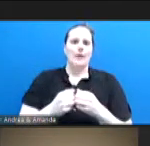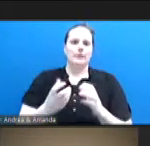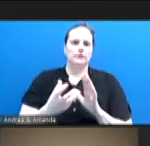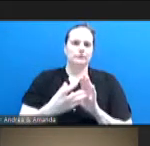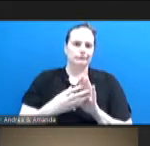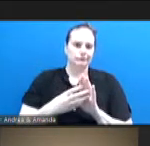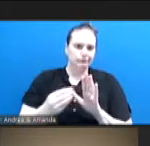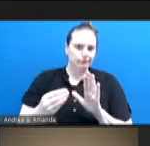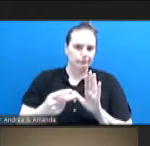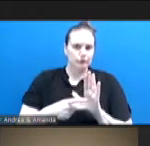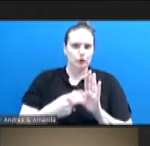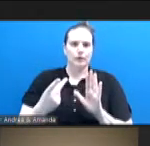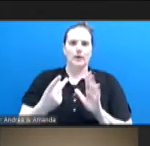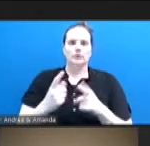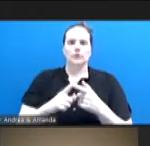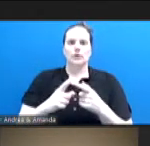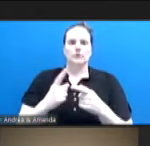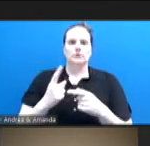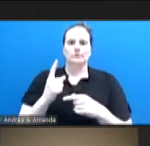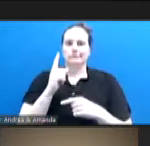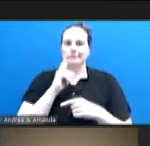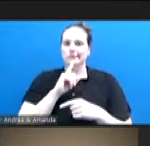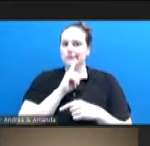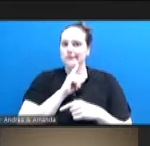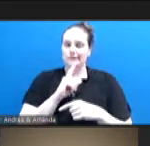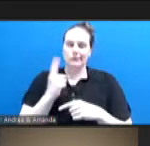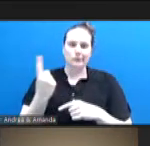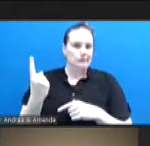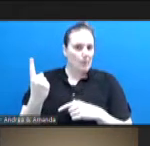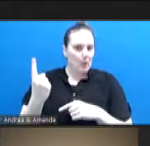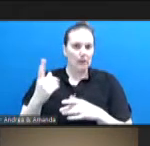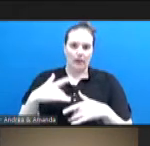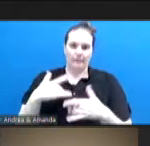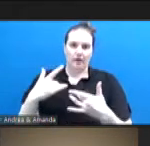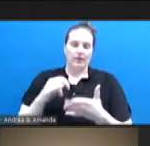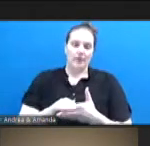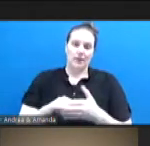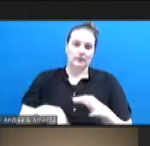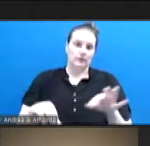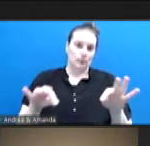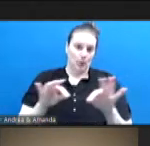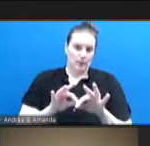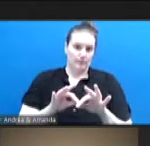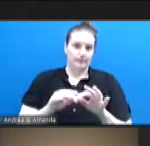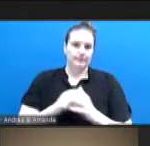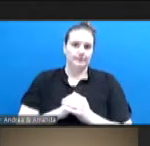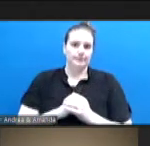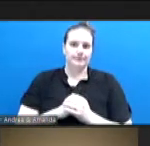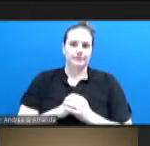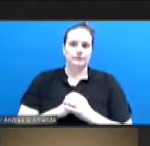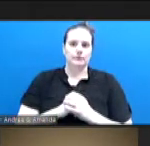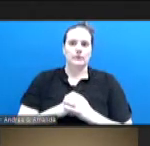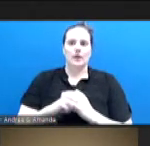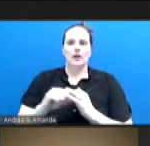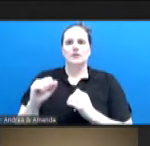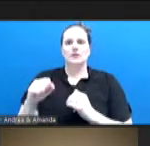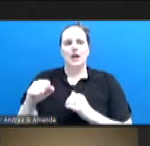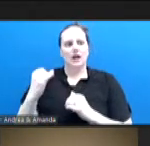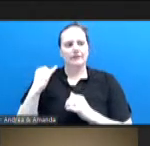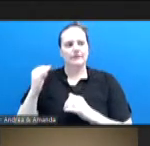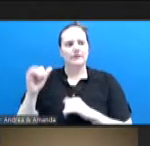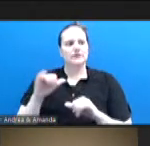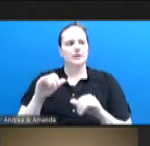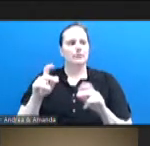of them are single events? Because to me, that's really important. Yeah, if the same person